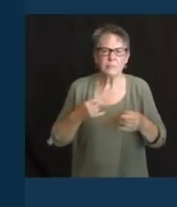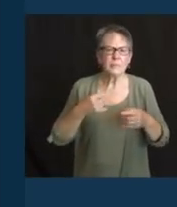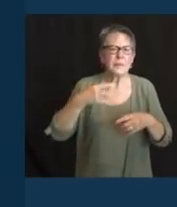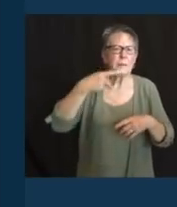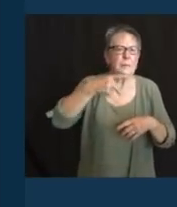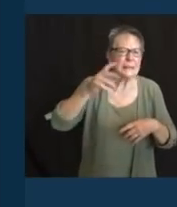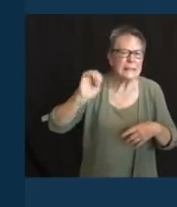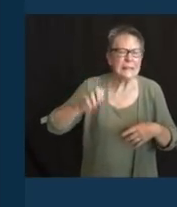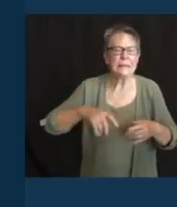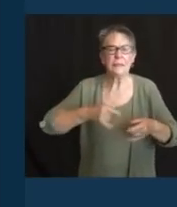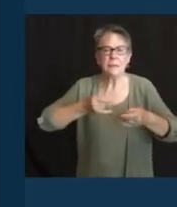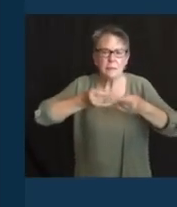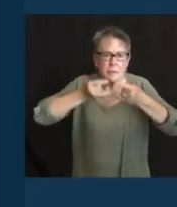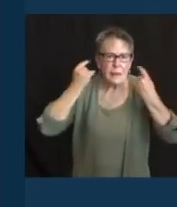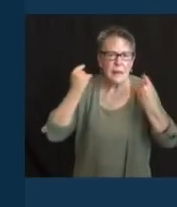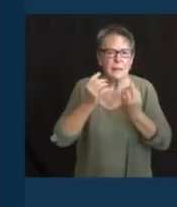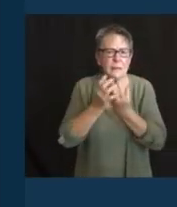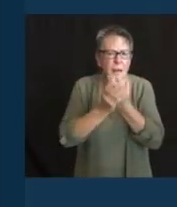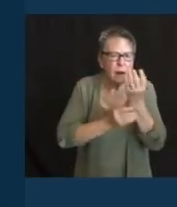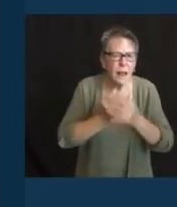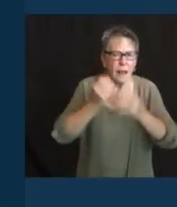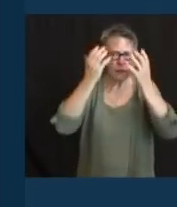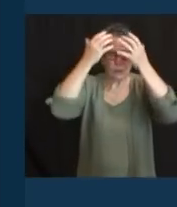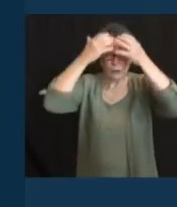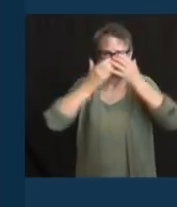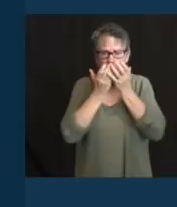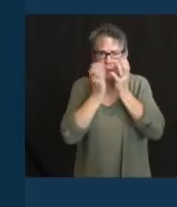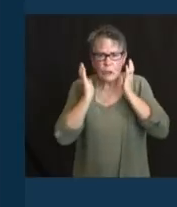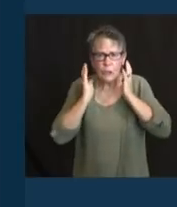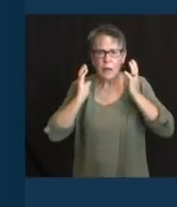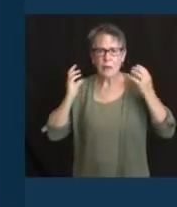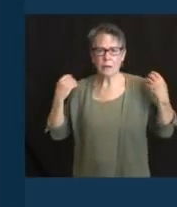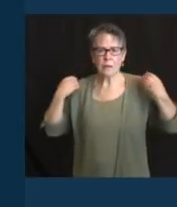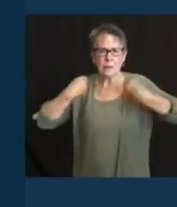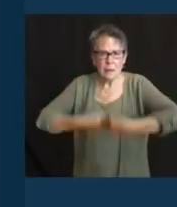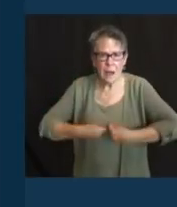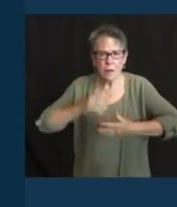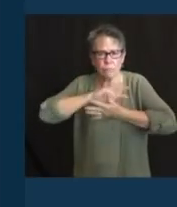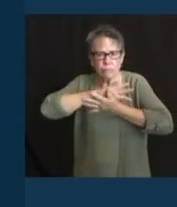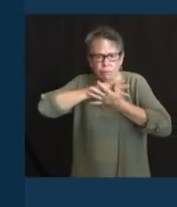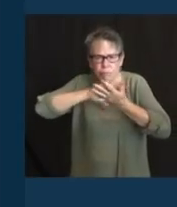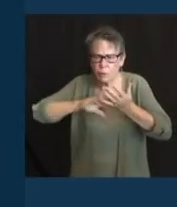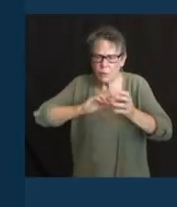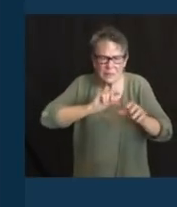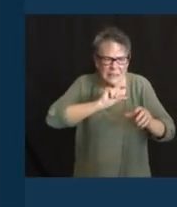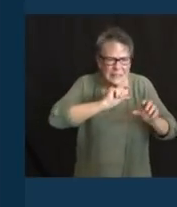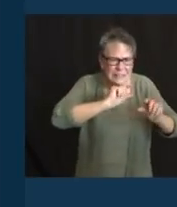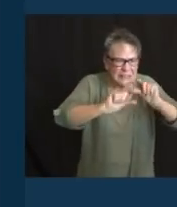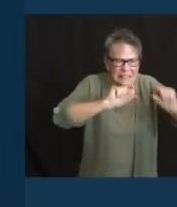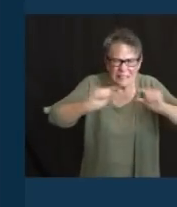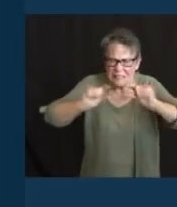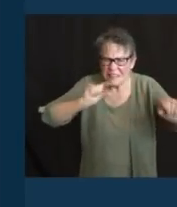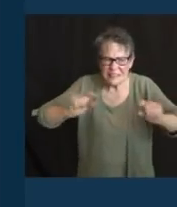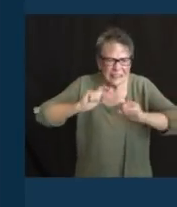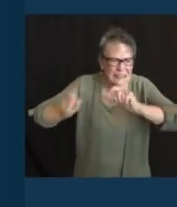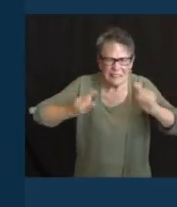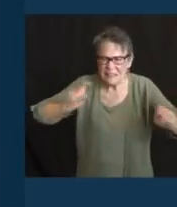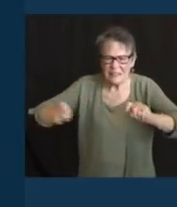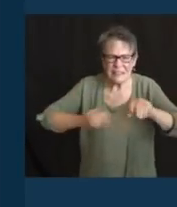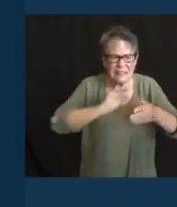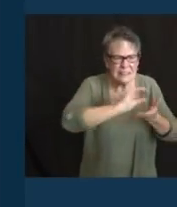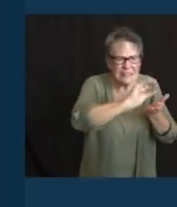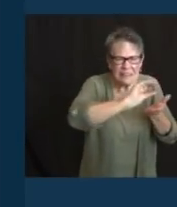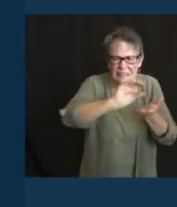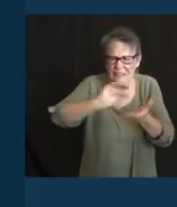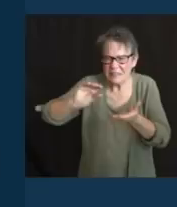for residents and staff. To date, we have distributed more than 27 million pieces of